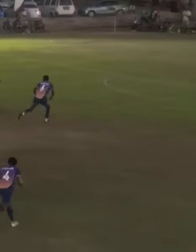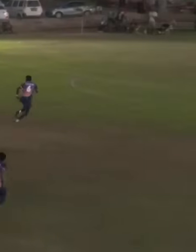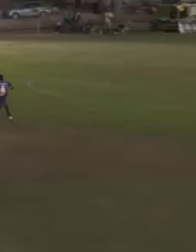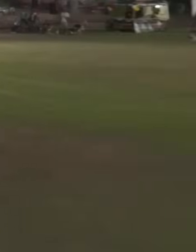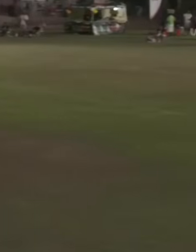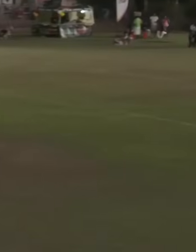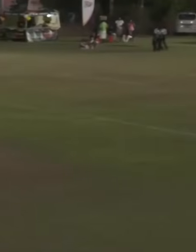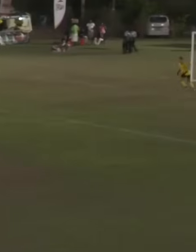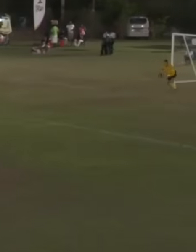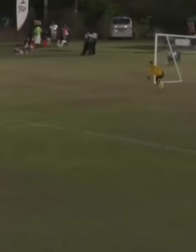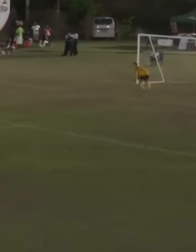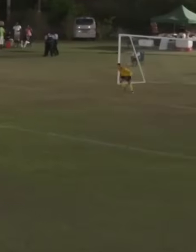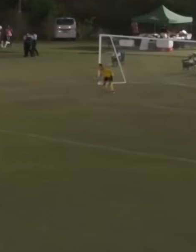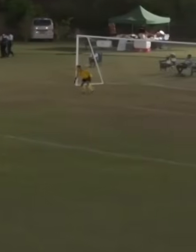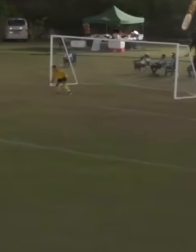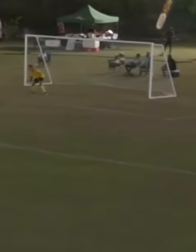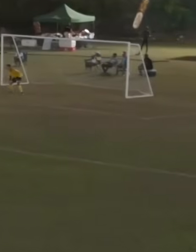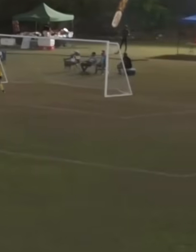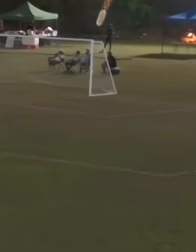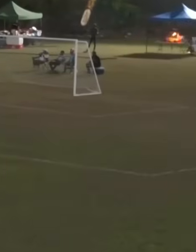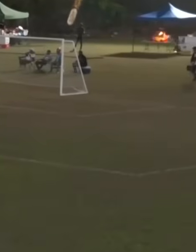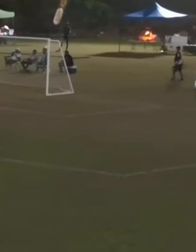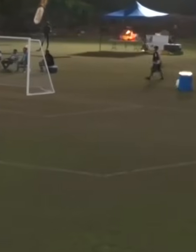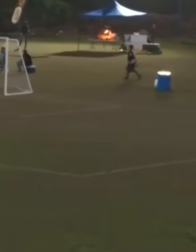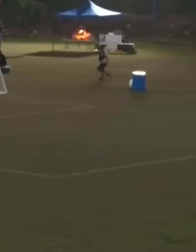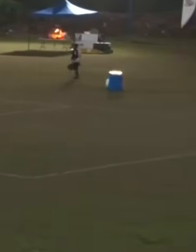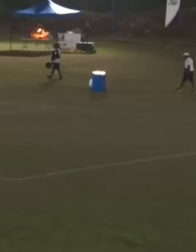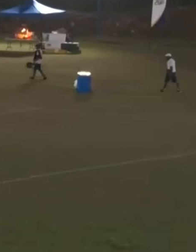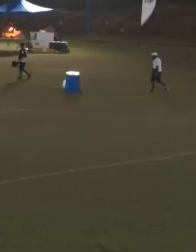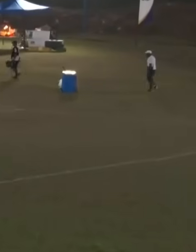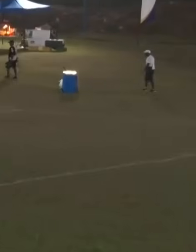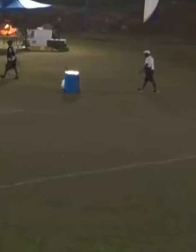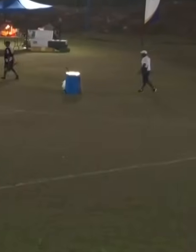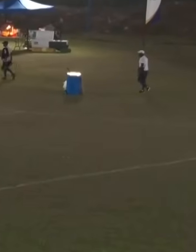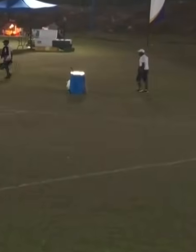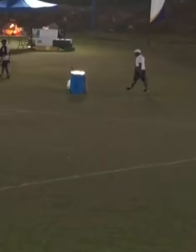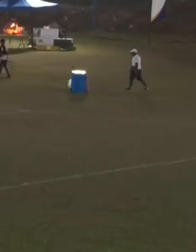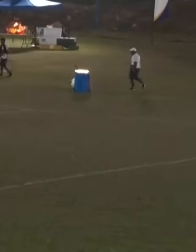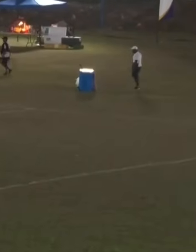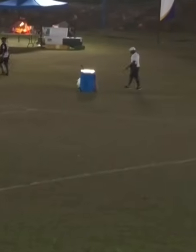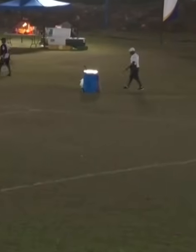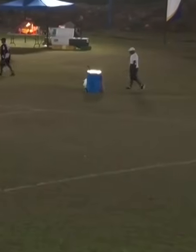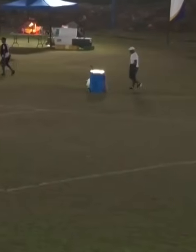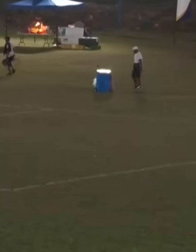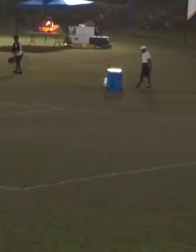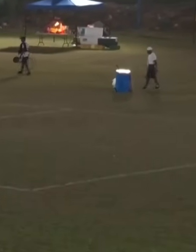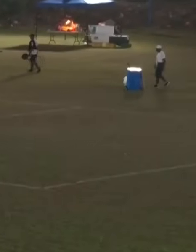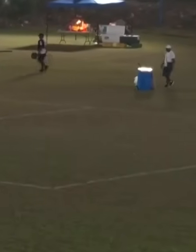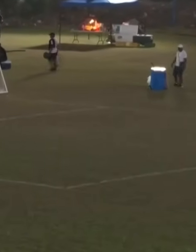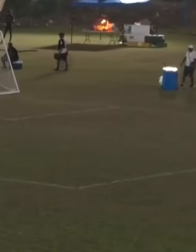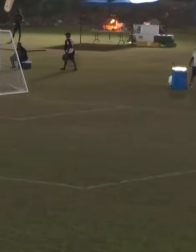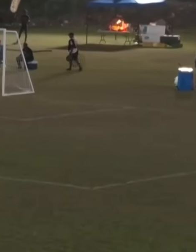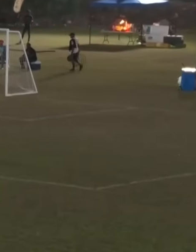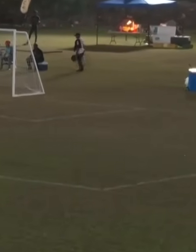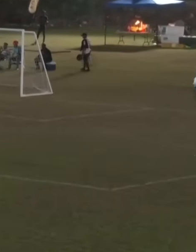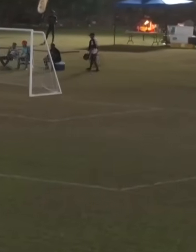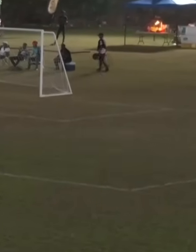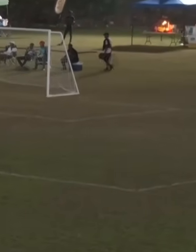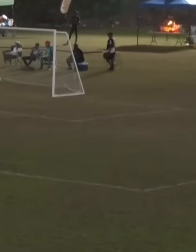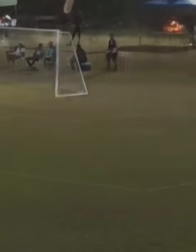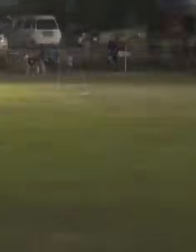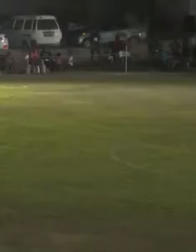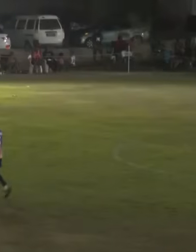is driving forward and decides to let fly from outside the box, and that's into the back of the net. 2-0 now the